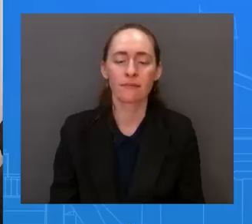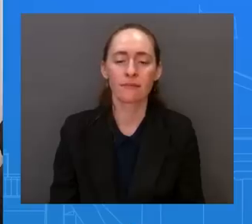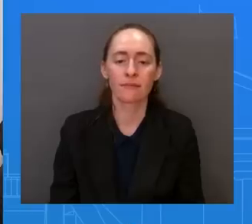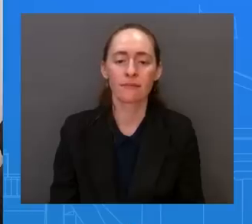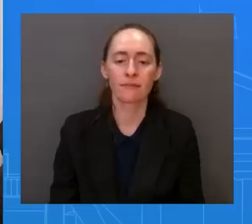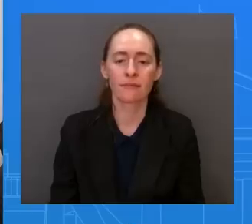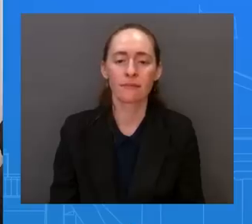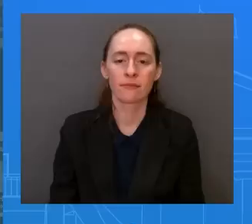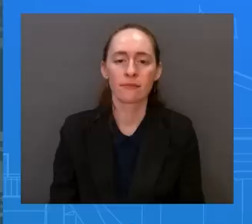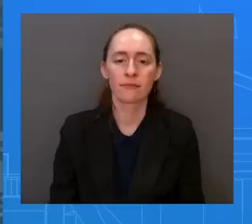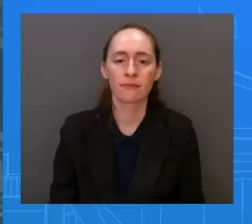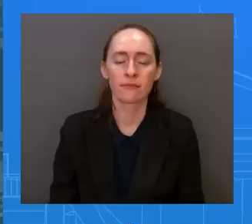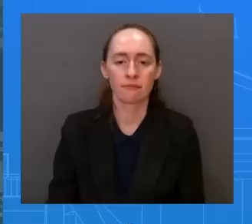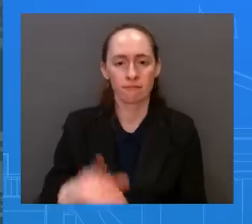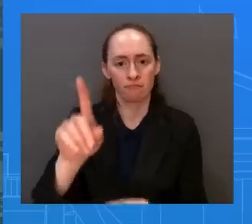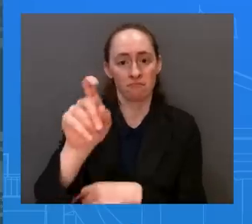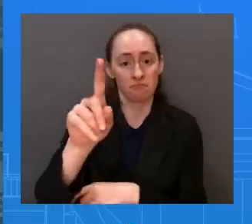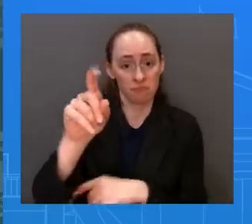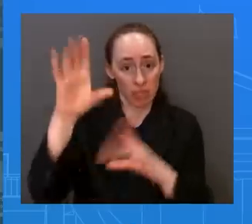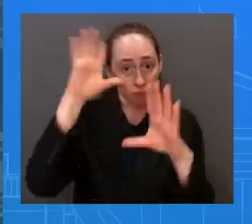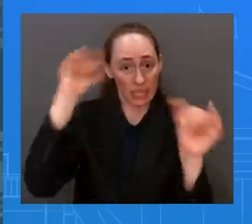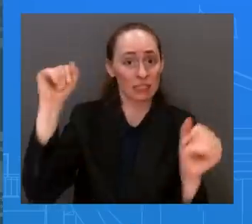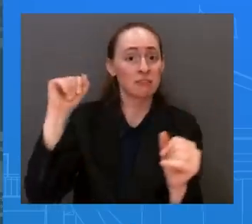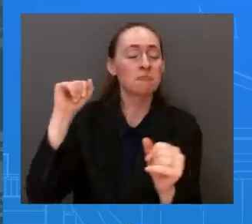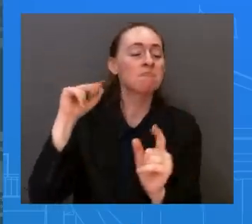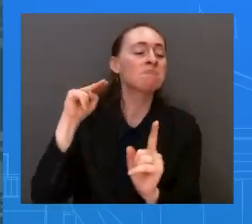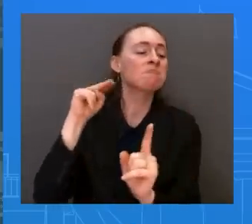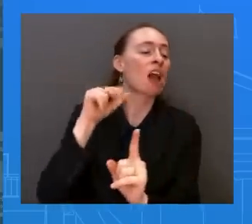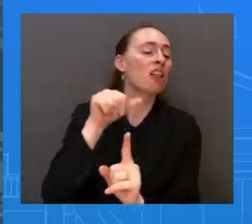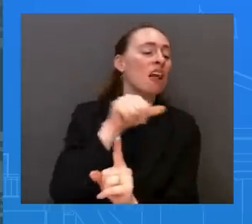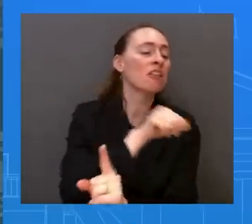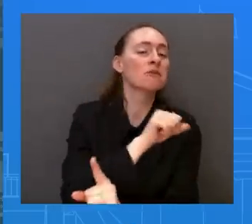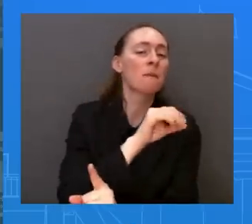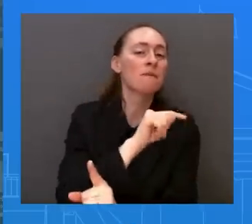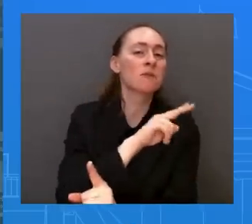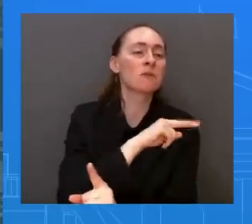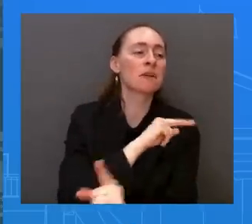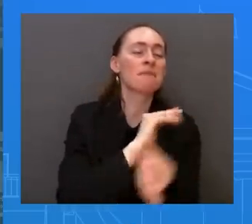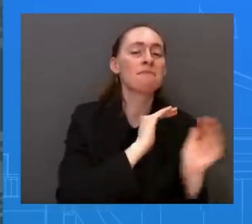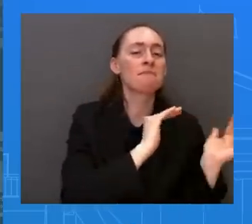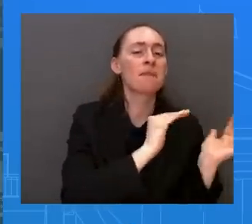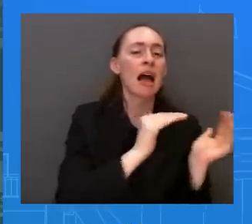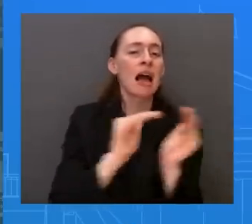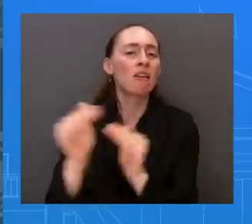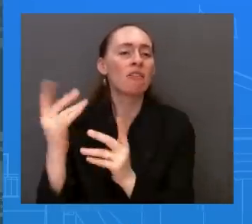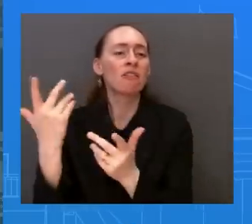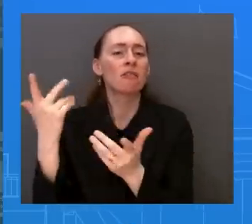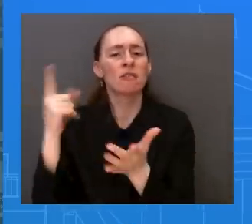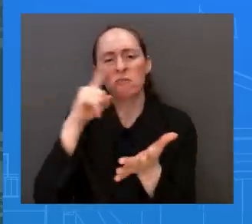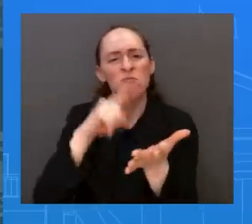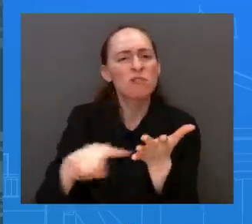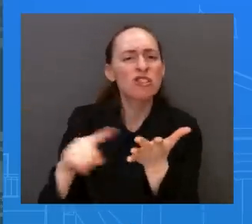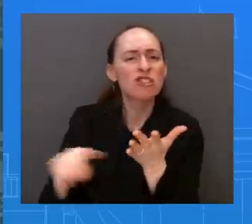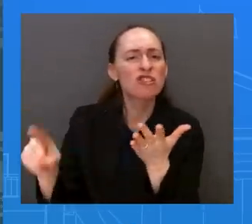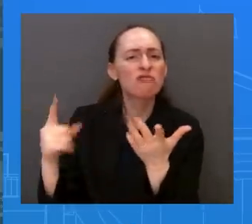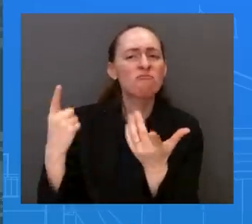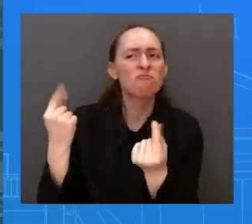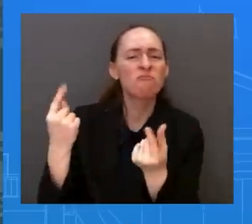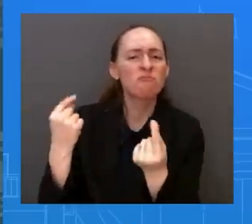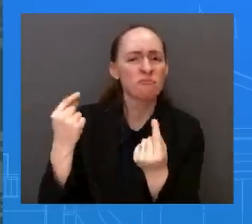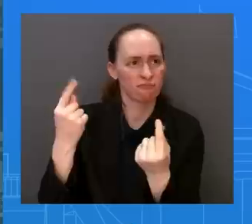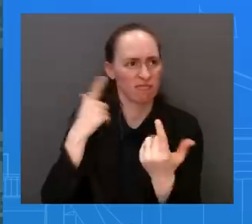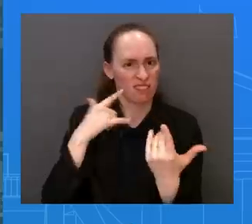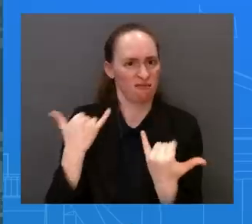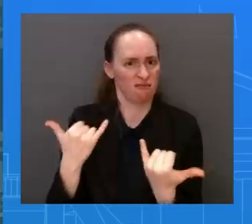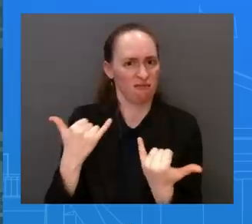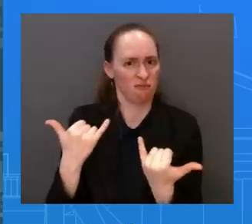years. So, not going to go into his process. What I can say is the president was a senator for 36 years. He was vice president